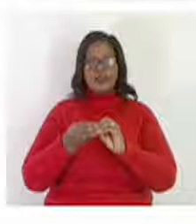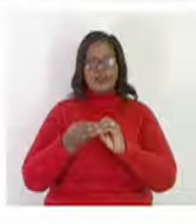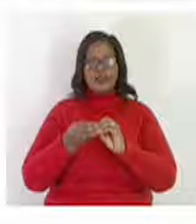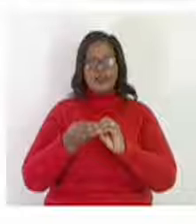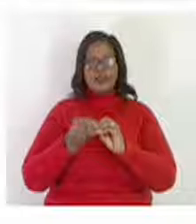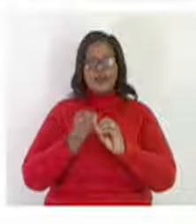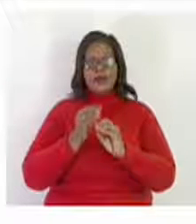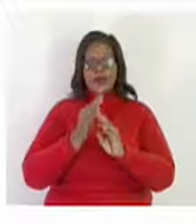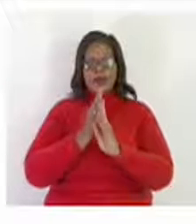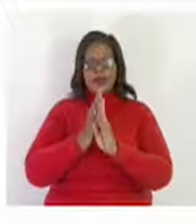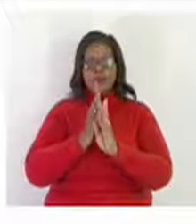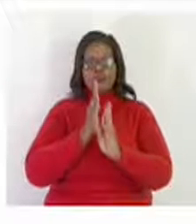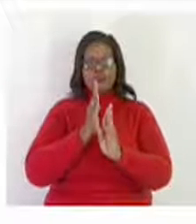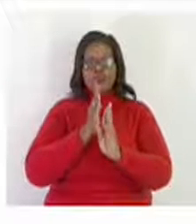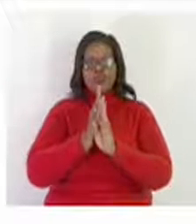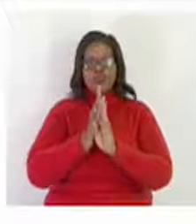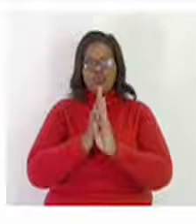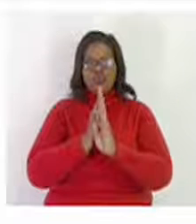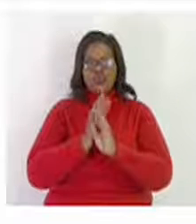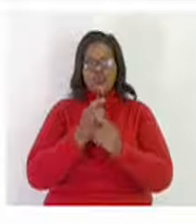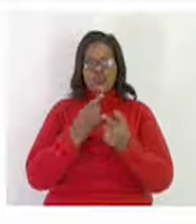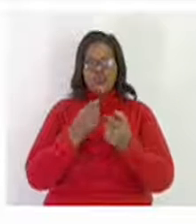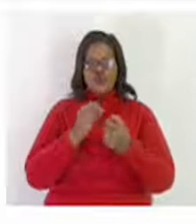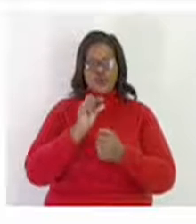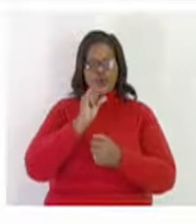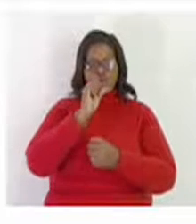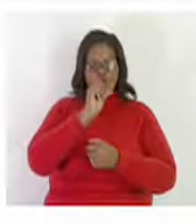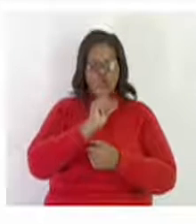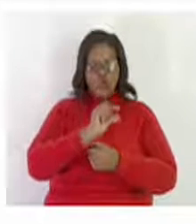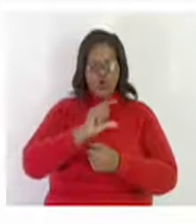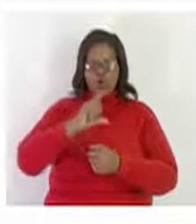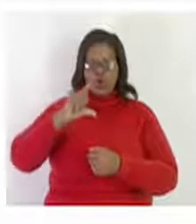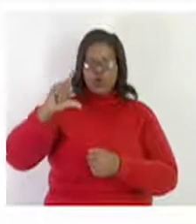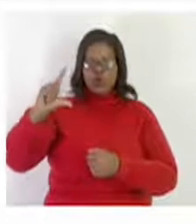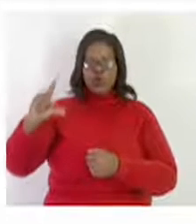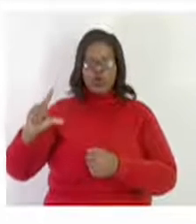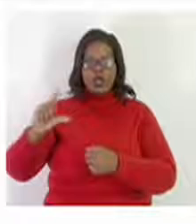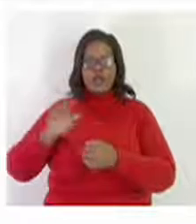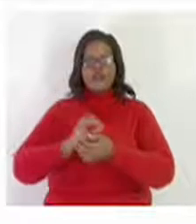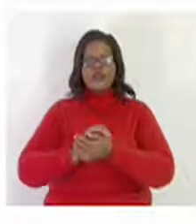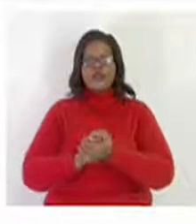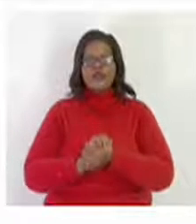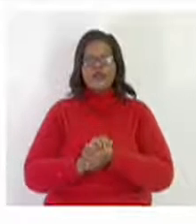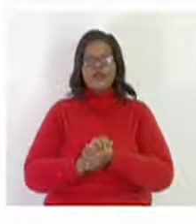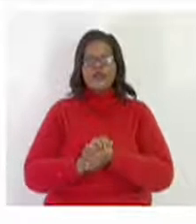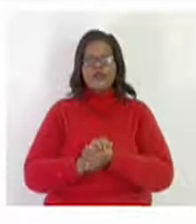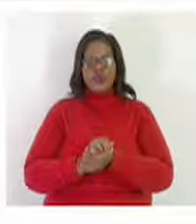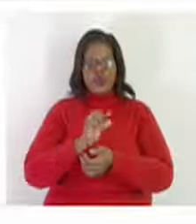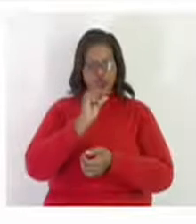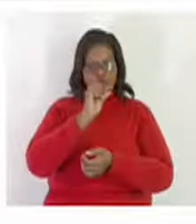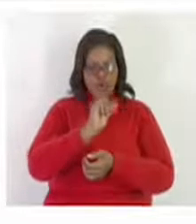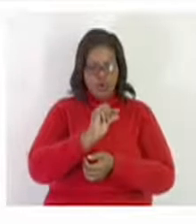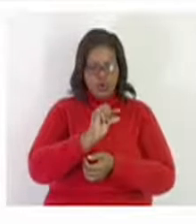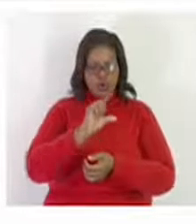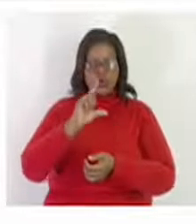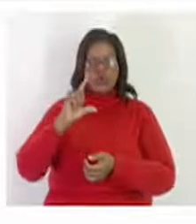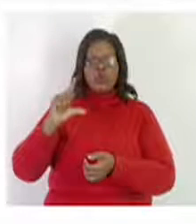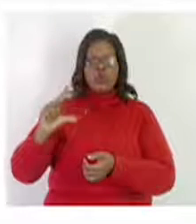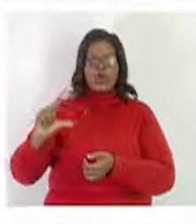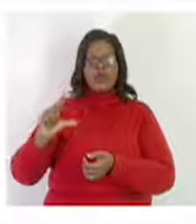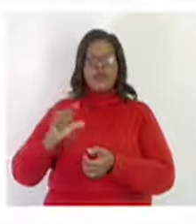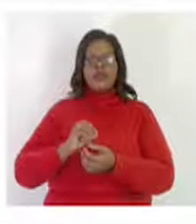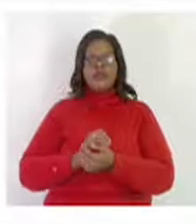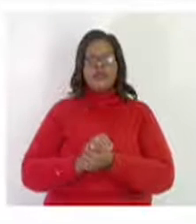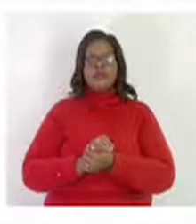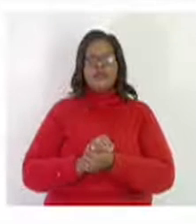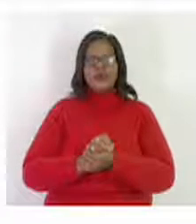the smallest to the largest. And that is also called ascending order. So the numbers are